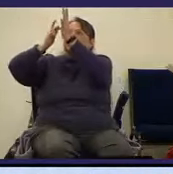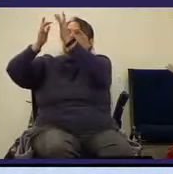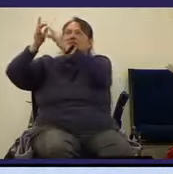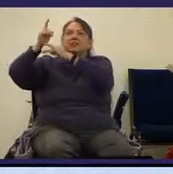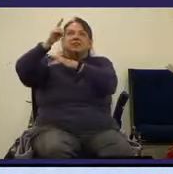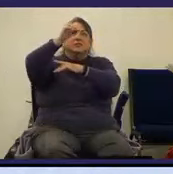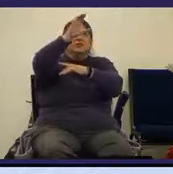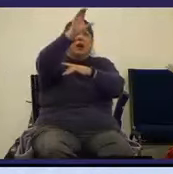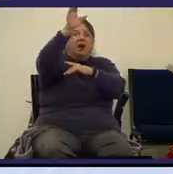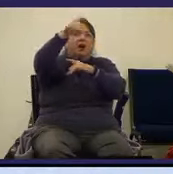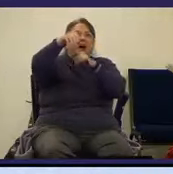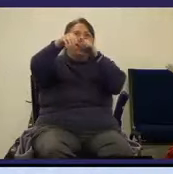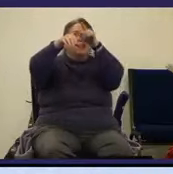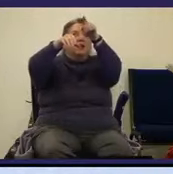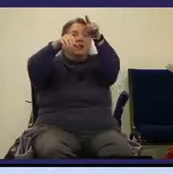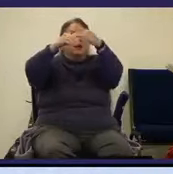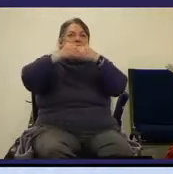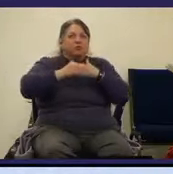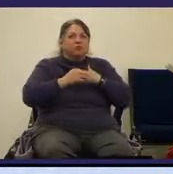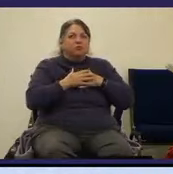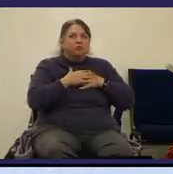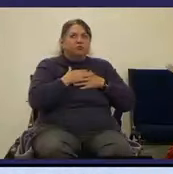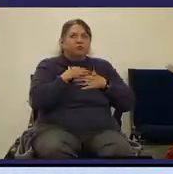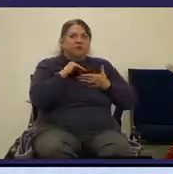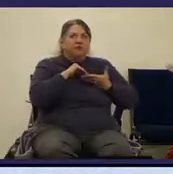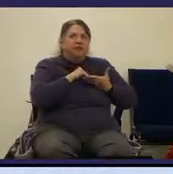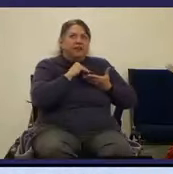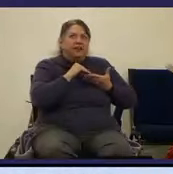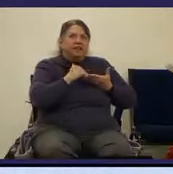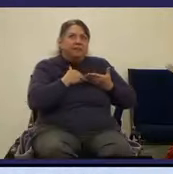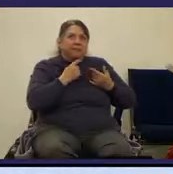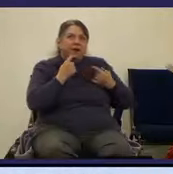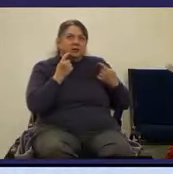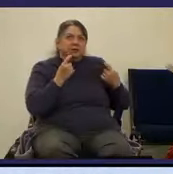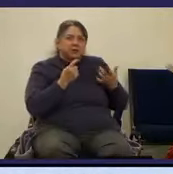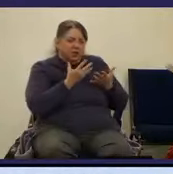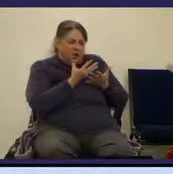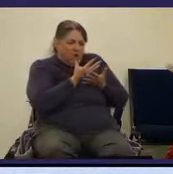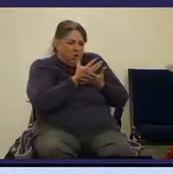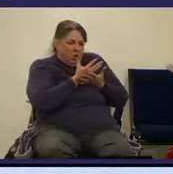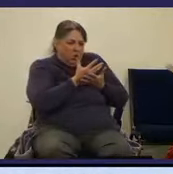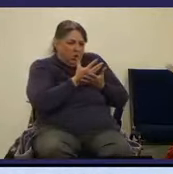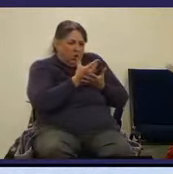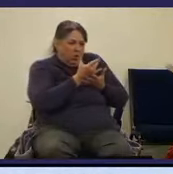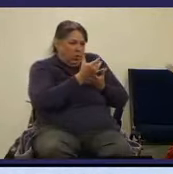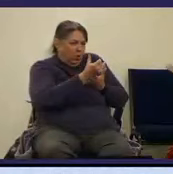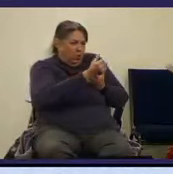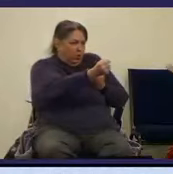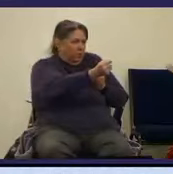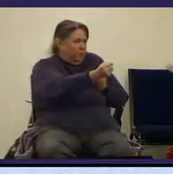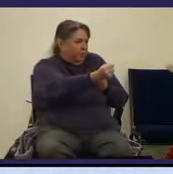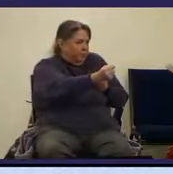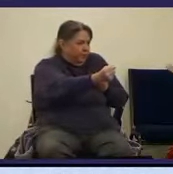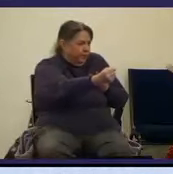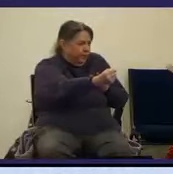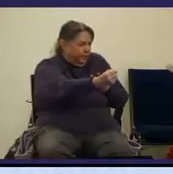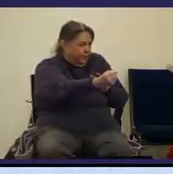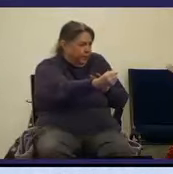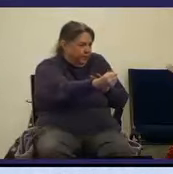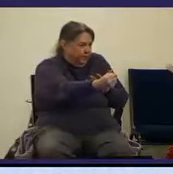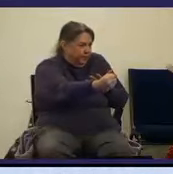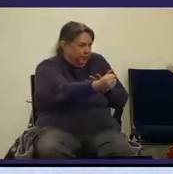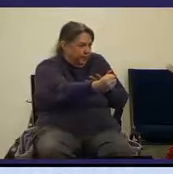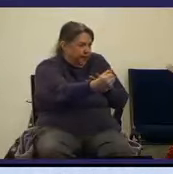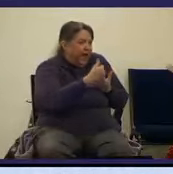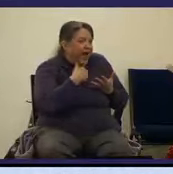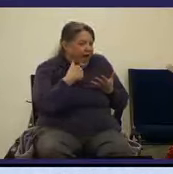covered every sin in your life, past, present, and future. That's something to rejoice about. I know